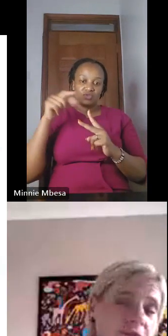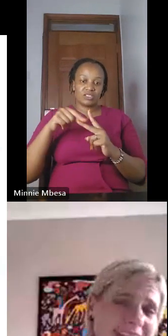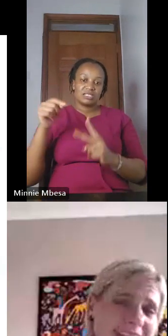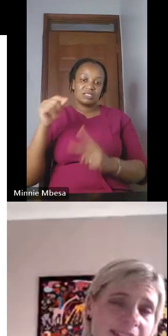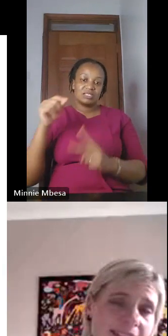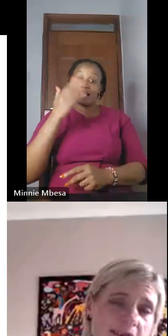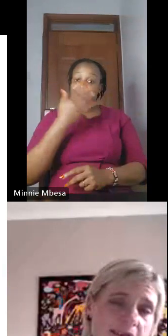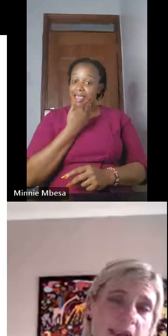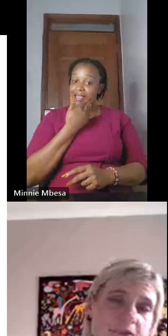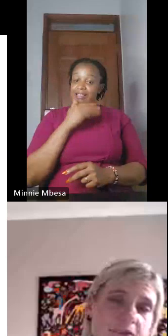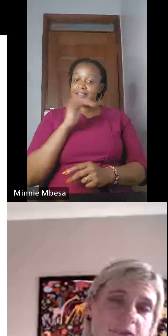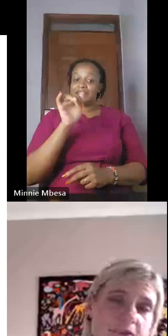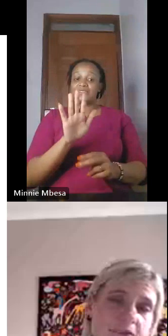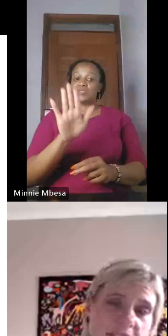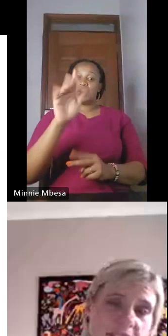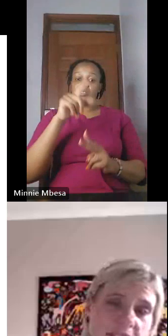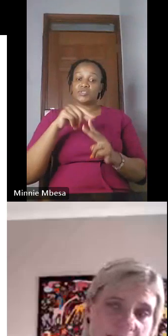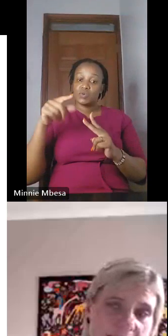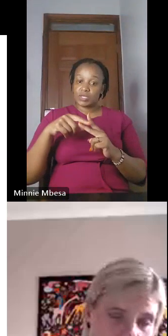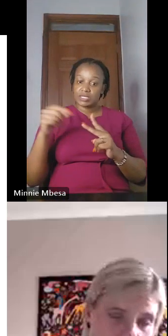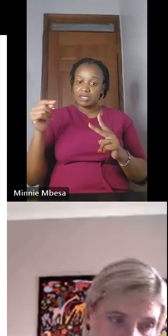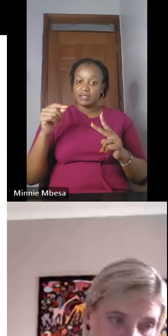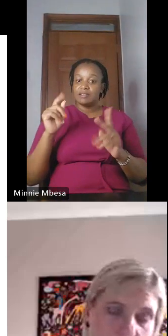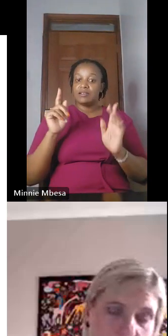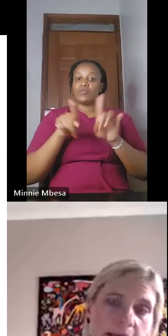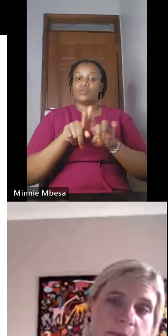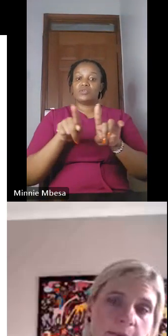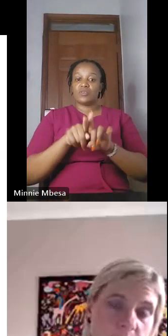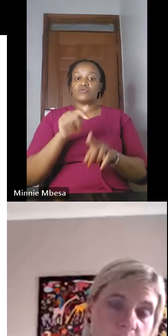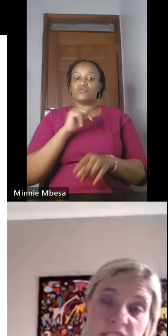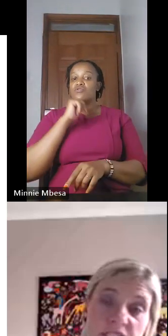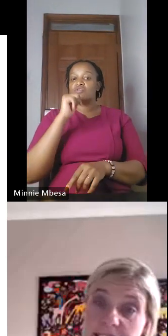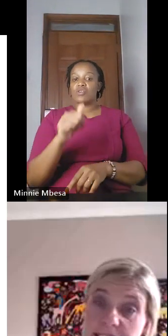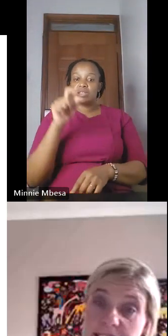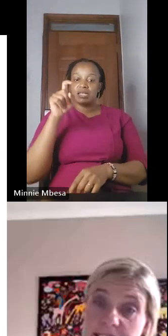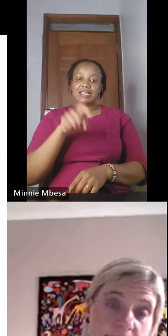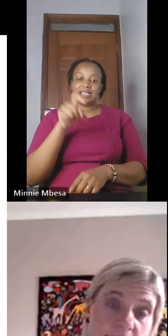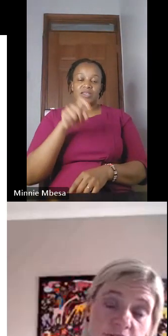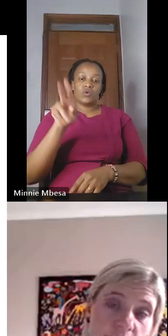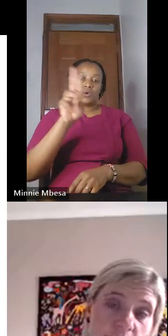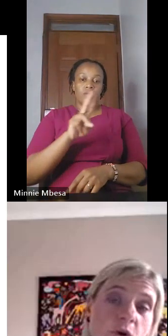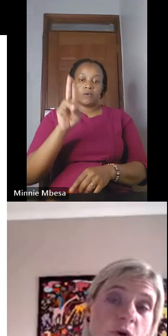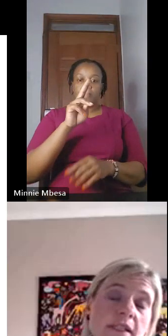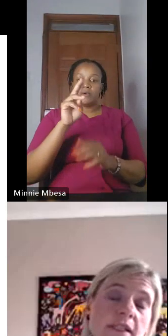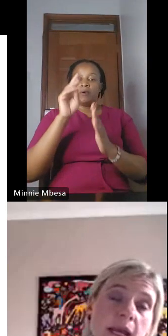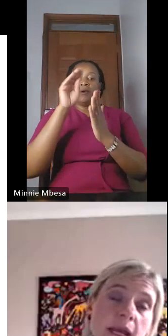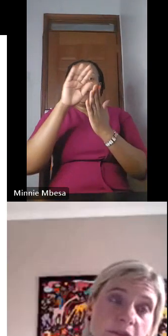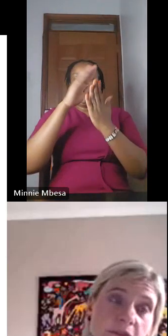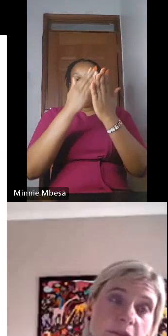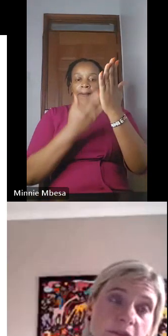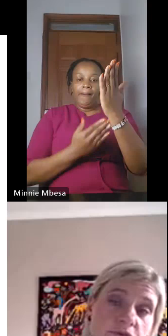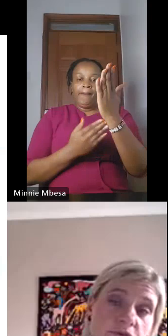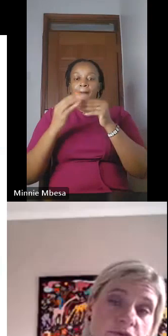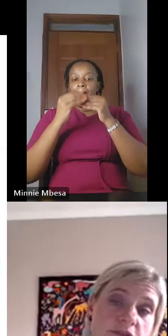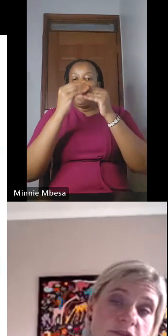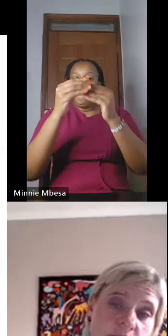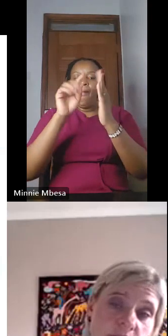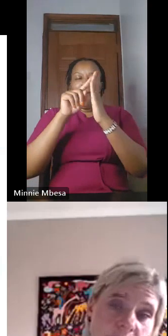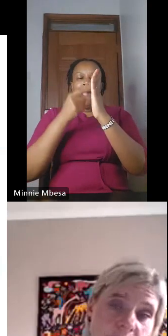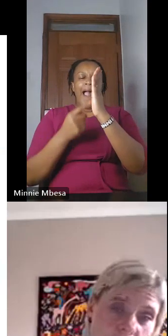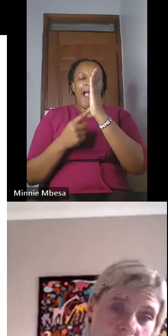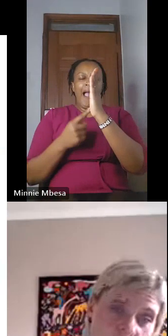also don't necessarily have to use the template itself. It's just a guideline to show you what types of things you